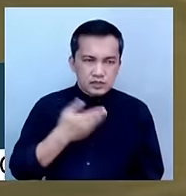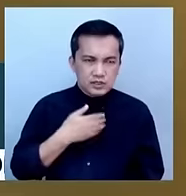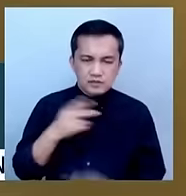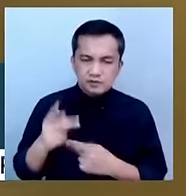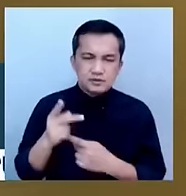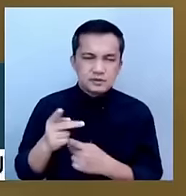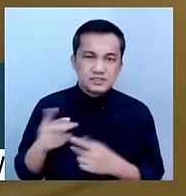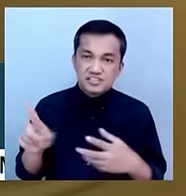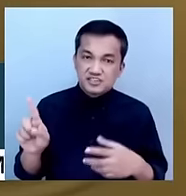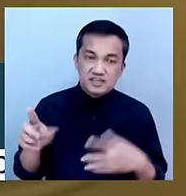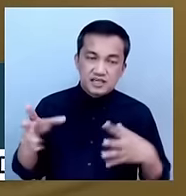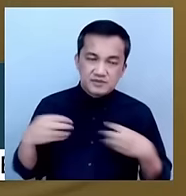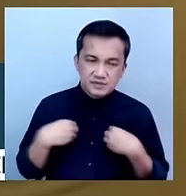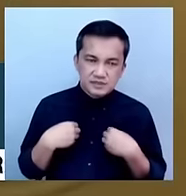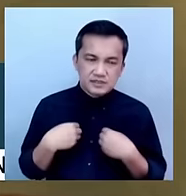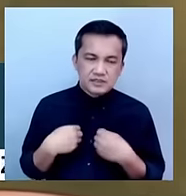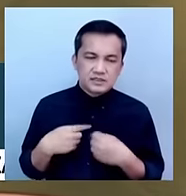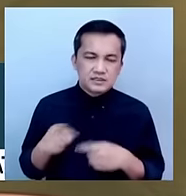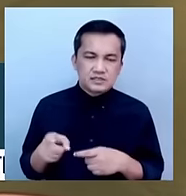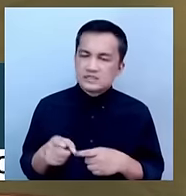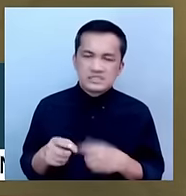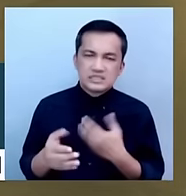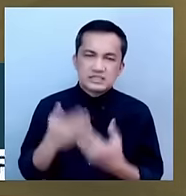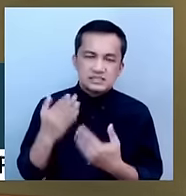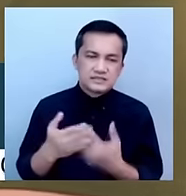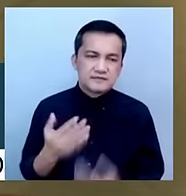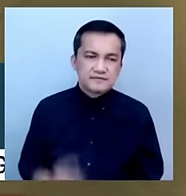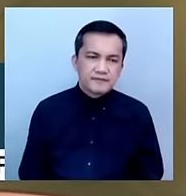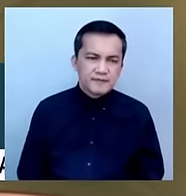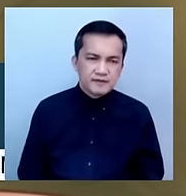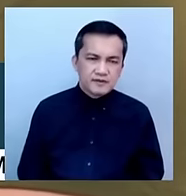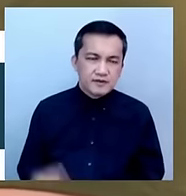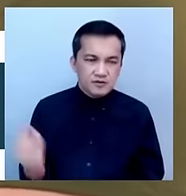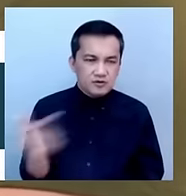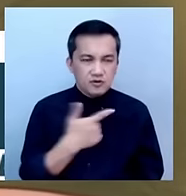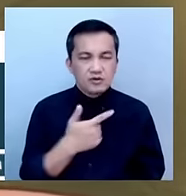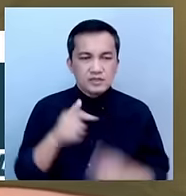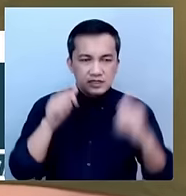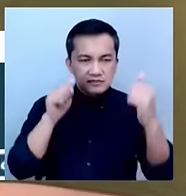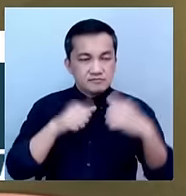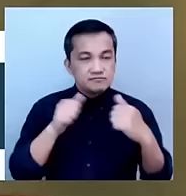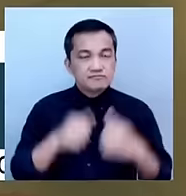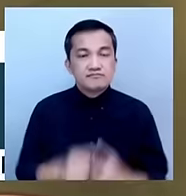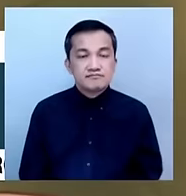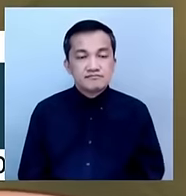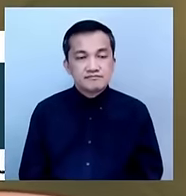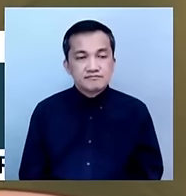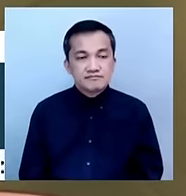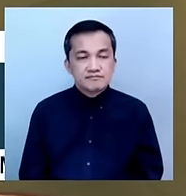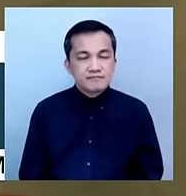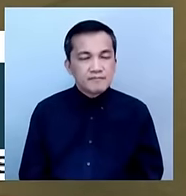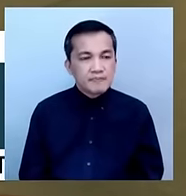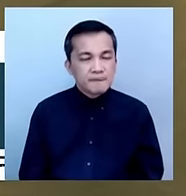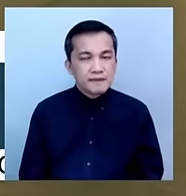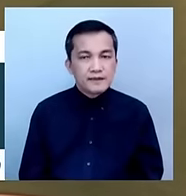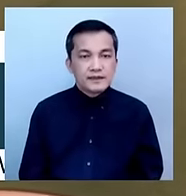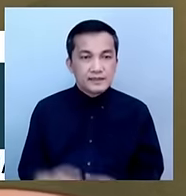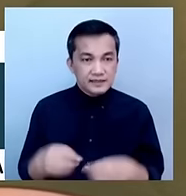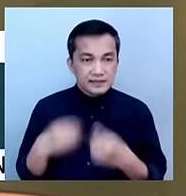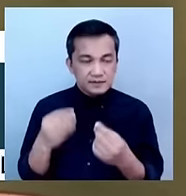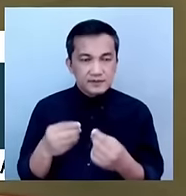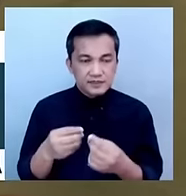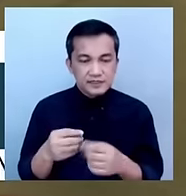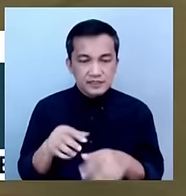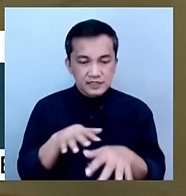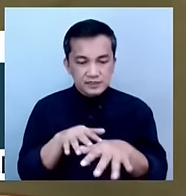admits it won't be easy. We're all in favor of it, given na yung traffic czar natin